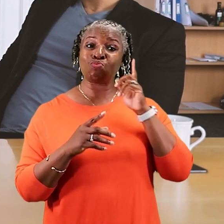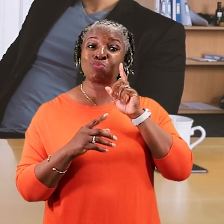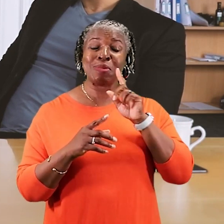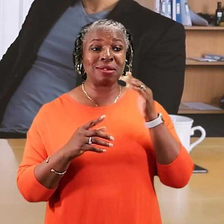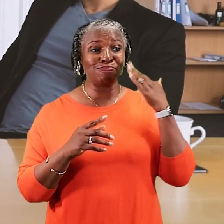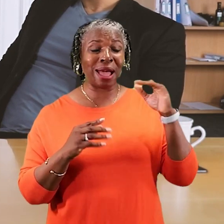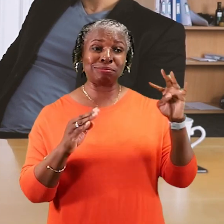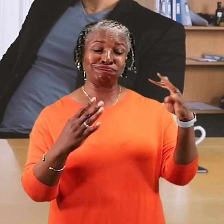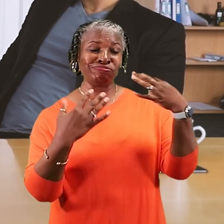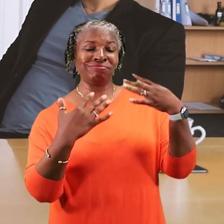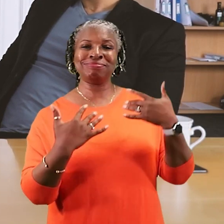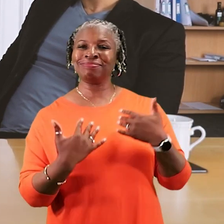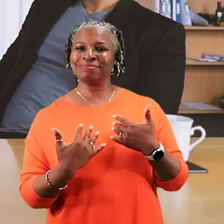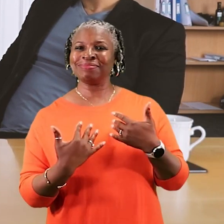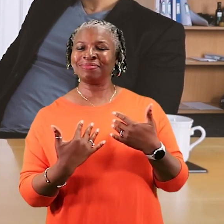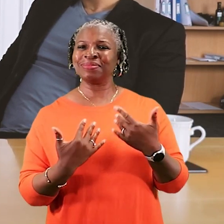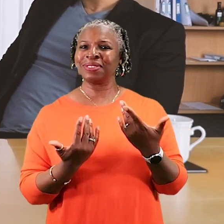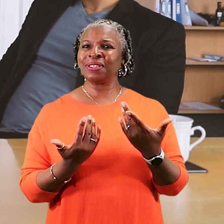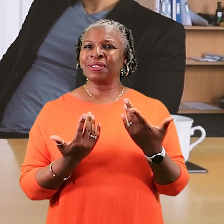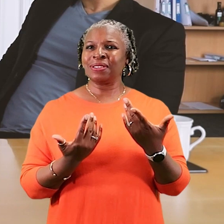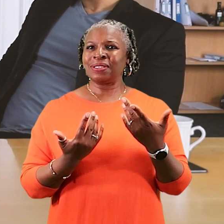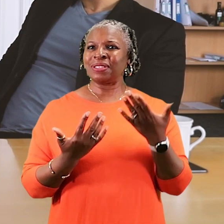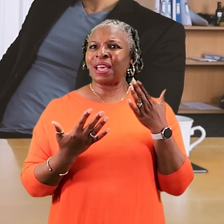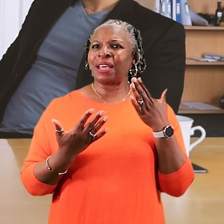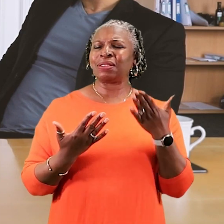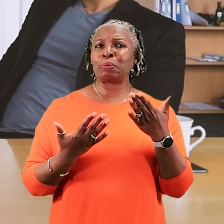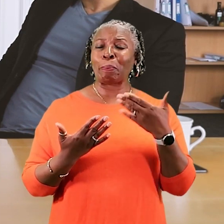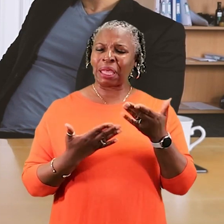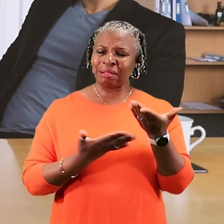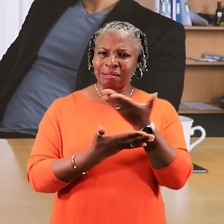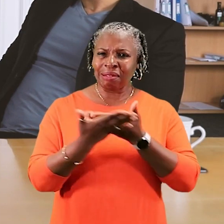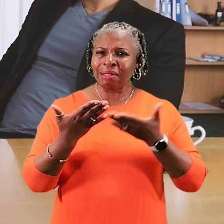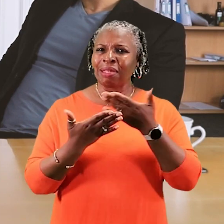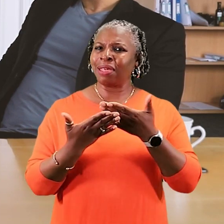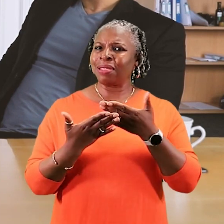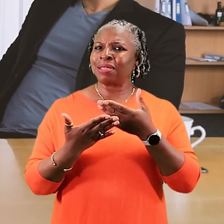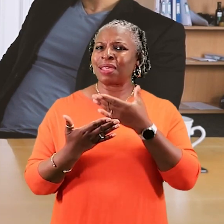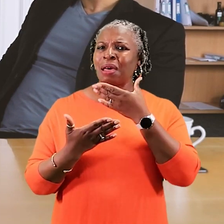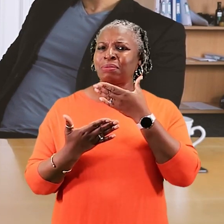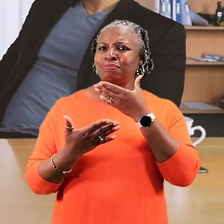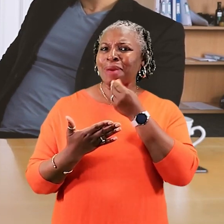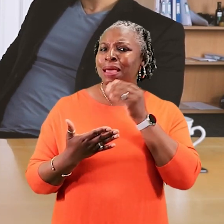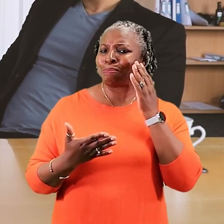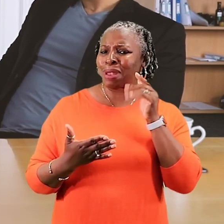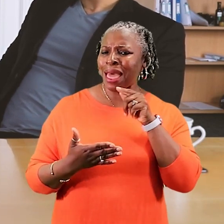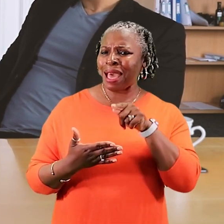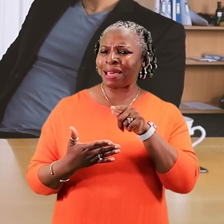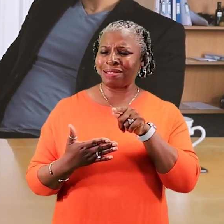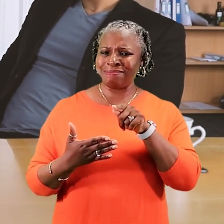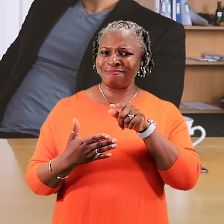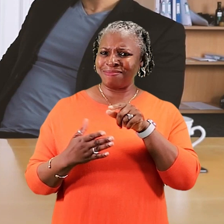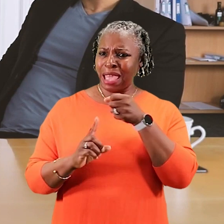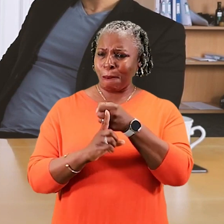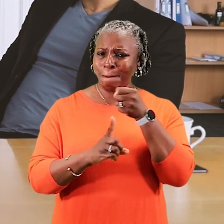are for black people. And we had a talk the other day about the impact of black men currently, and I think